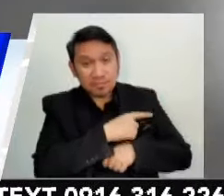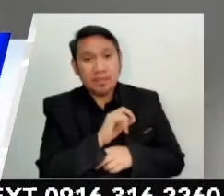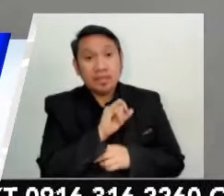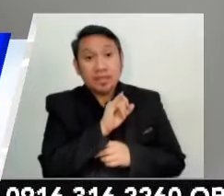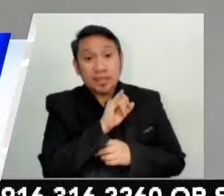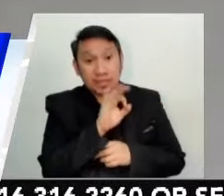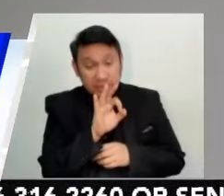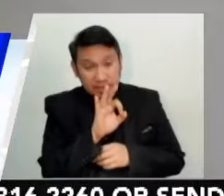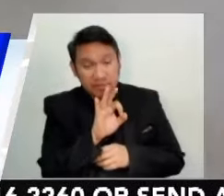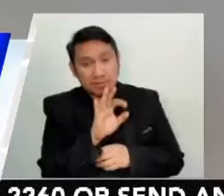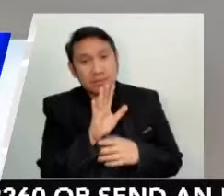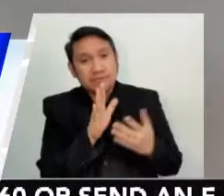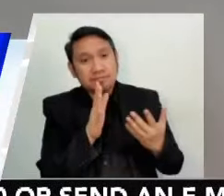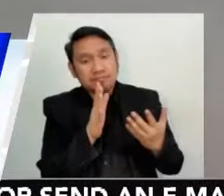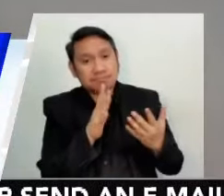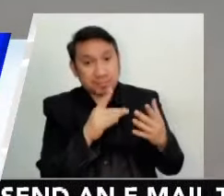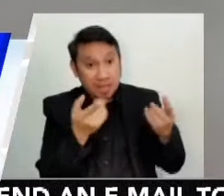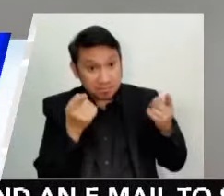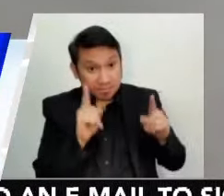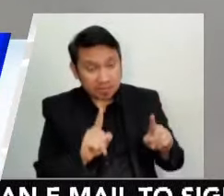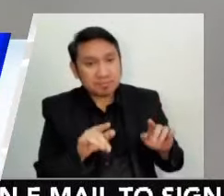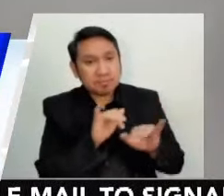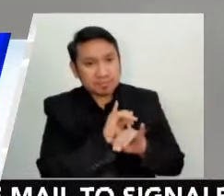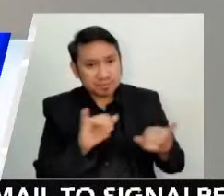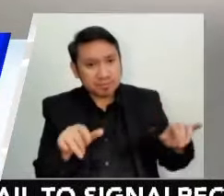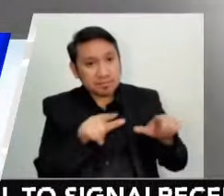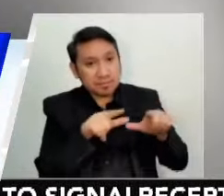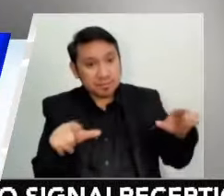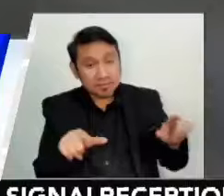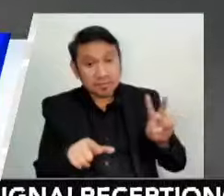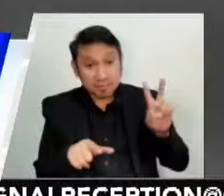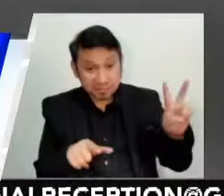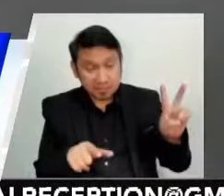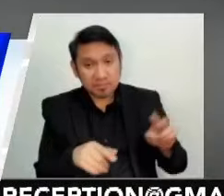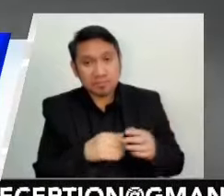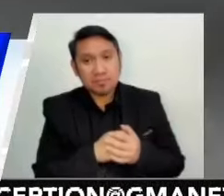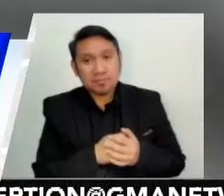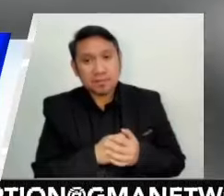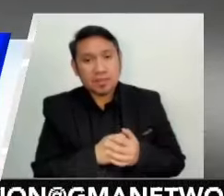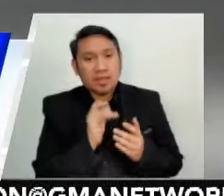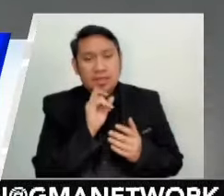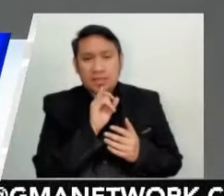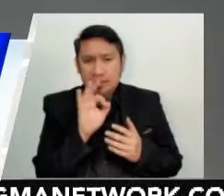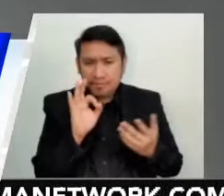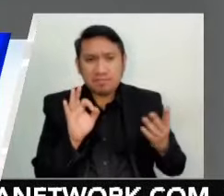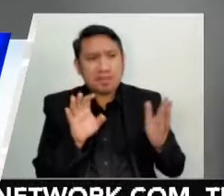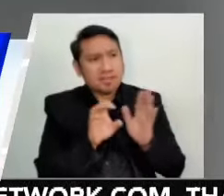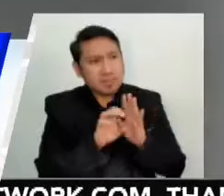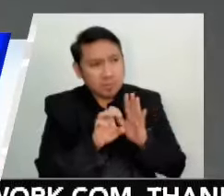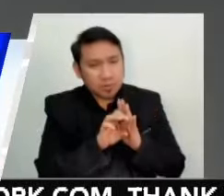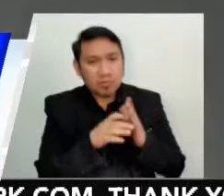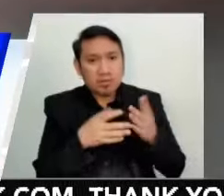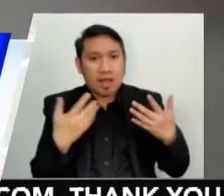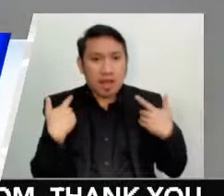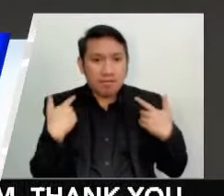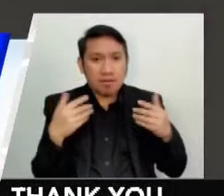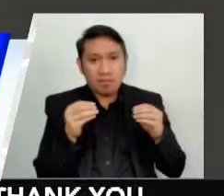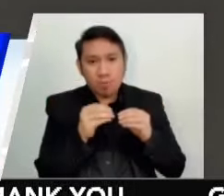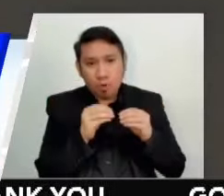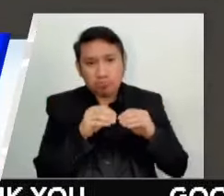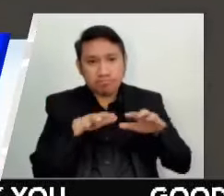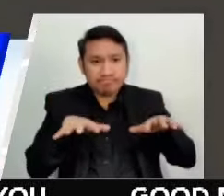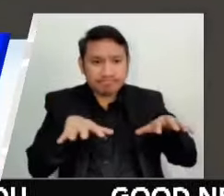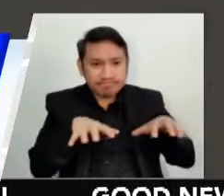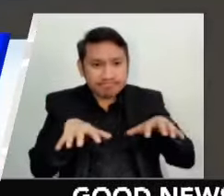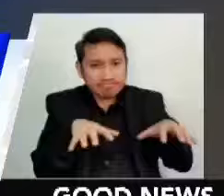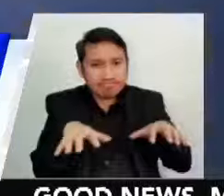maintained. Ngayon, kapag dumadami naman yung earthquakes natin, ground deformation and volcanic parameters ay